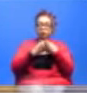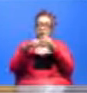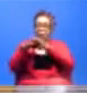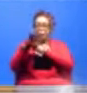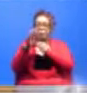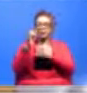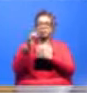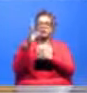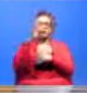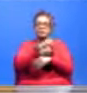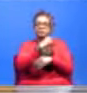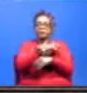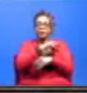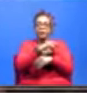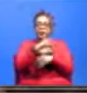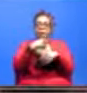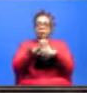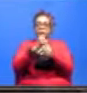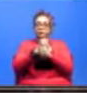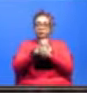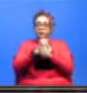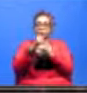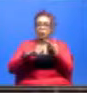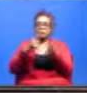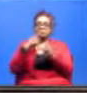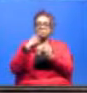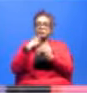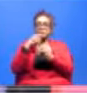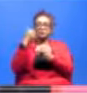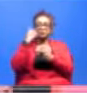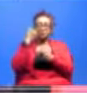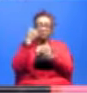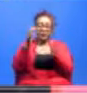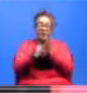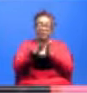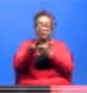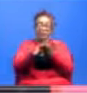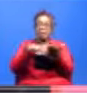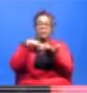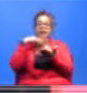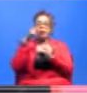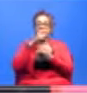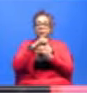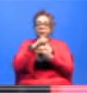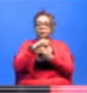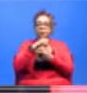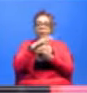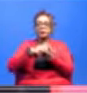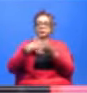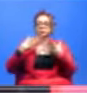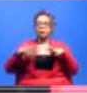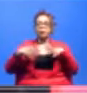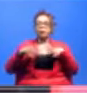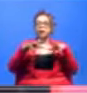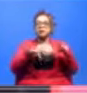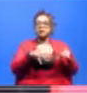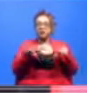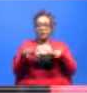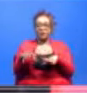private hospitals, leading to worsening chronic illnesses and even deaths. Watu wetu wanapata shida nyingi